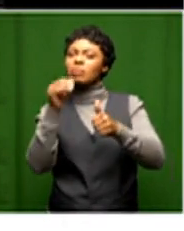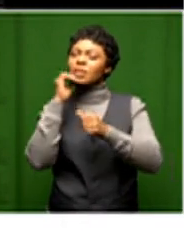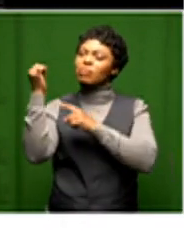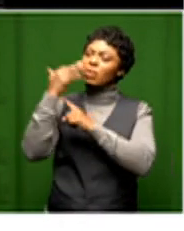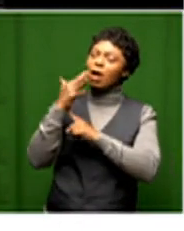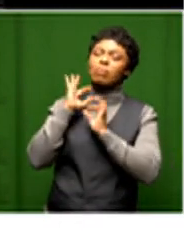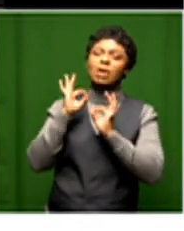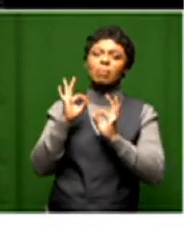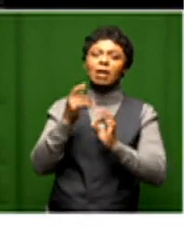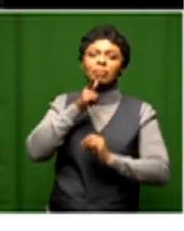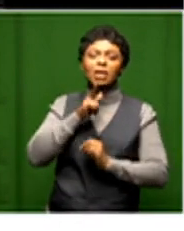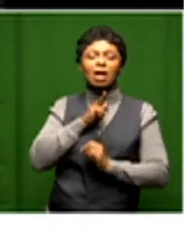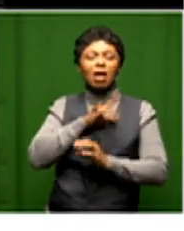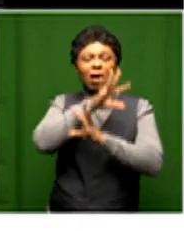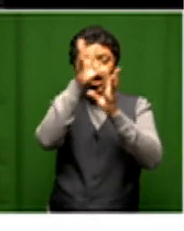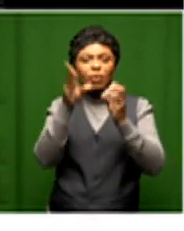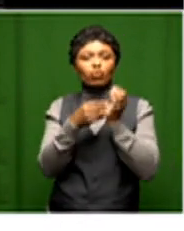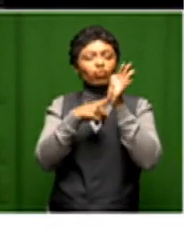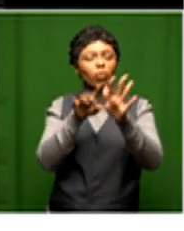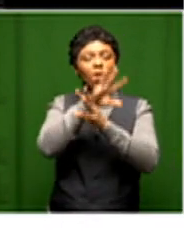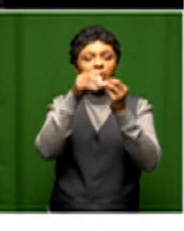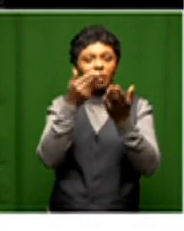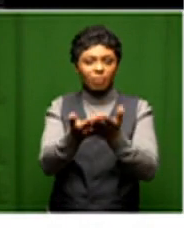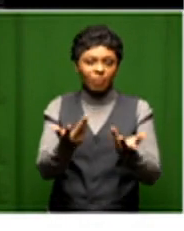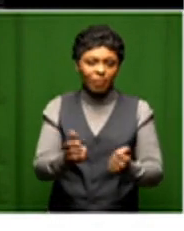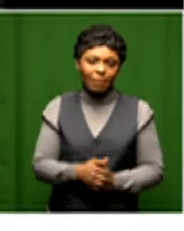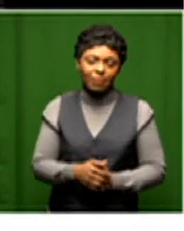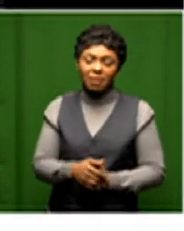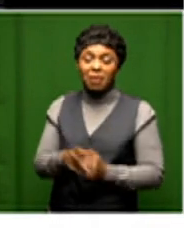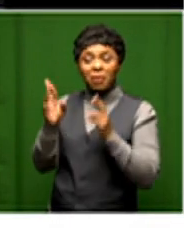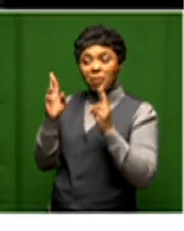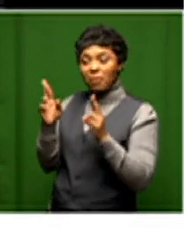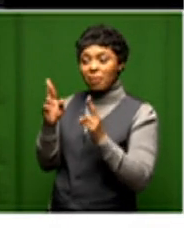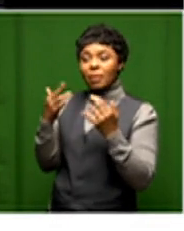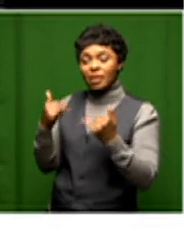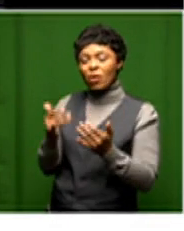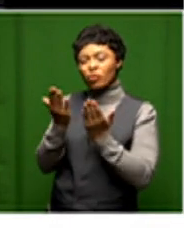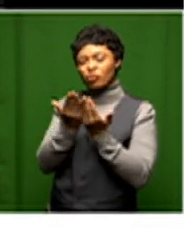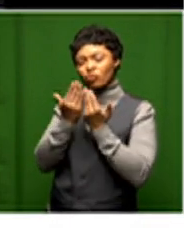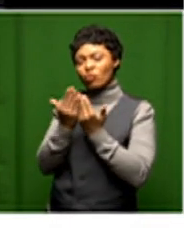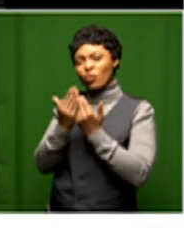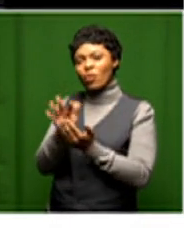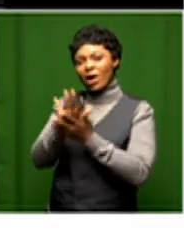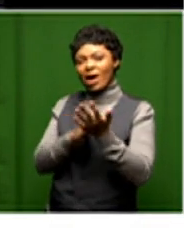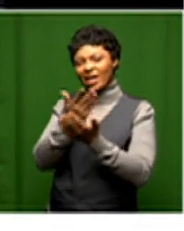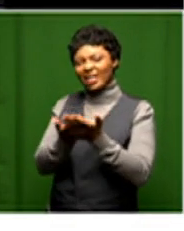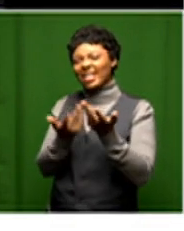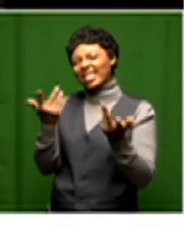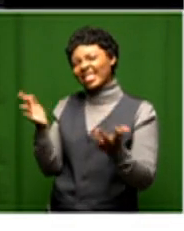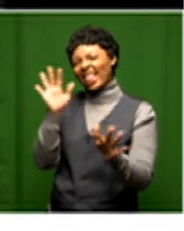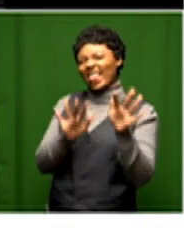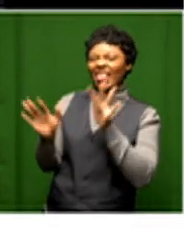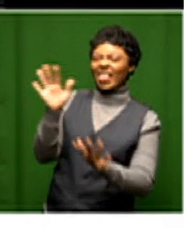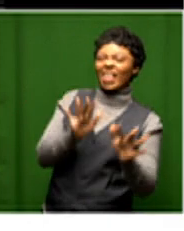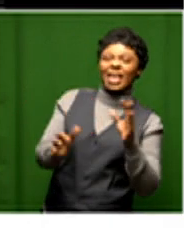Thabani, really interesting. We, of course, hoping, you know, we know that school calendars have been disrupted and, you know, it hasn't been, last